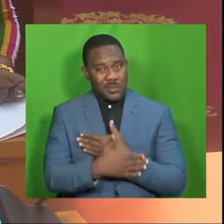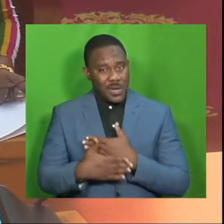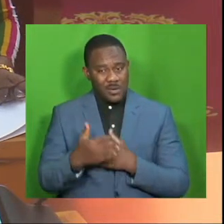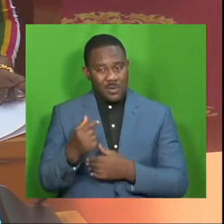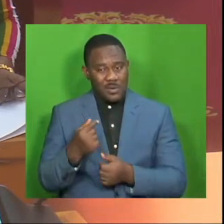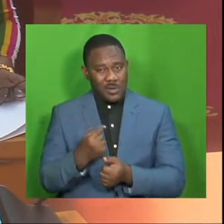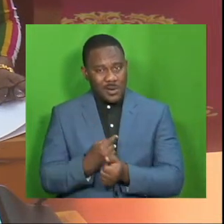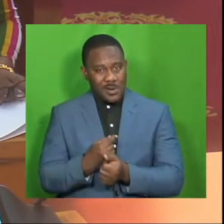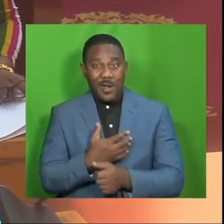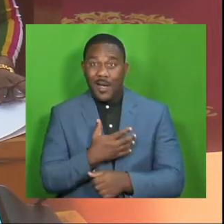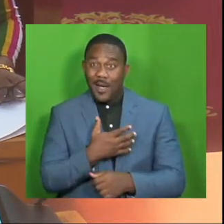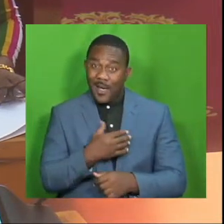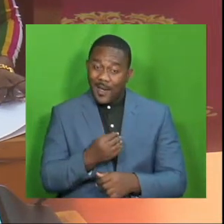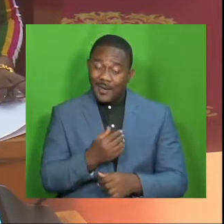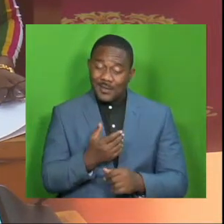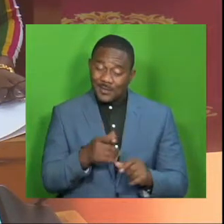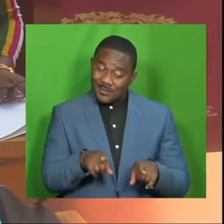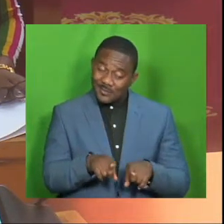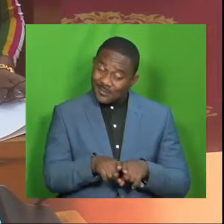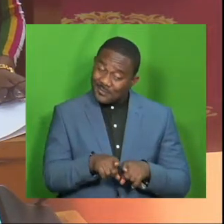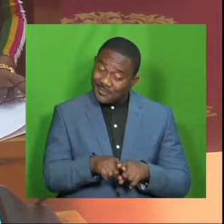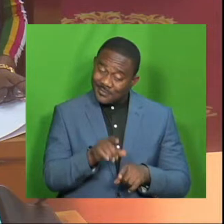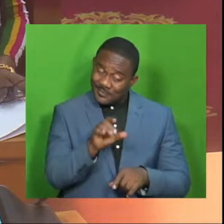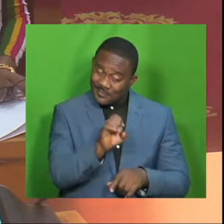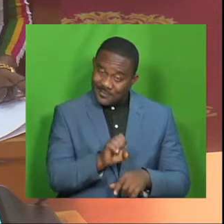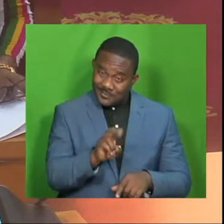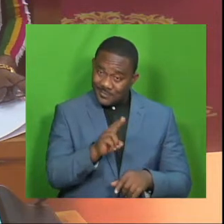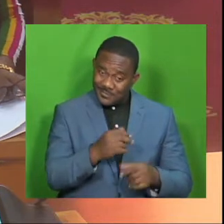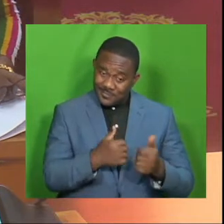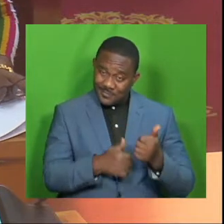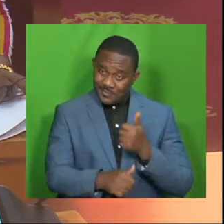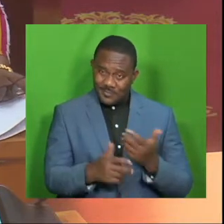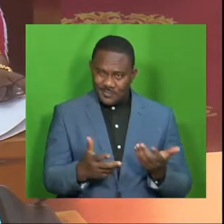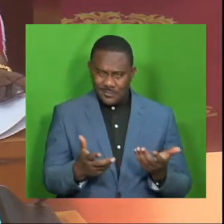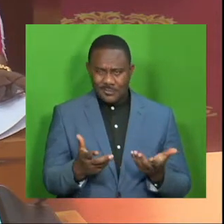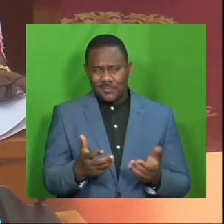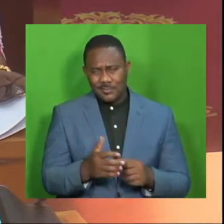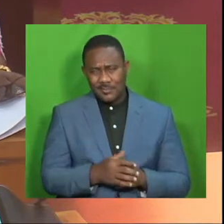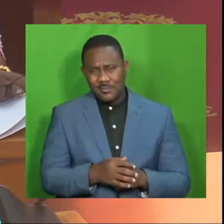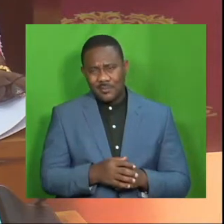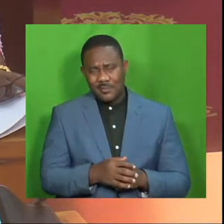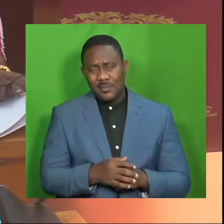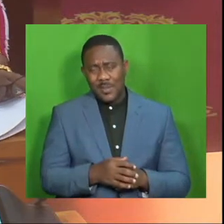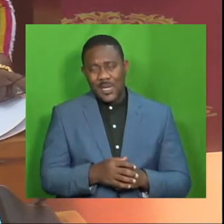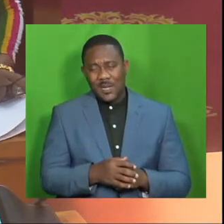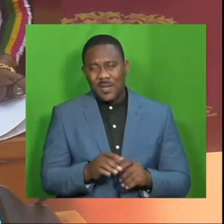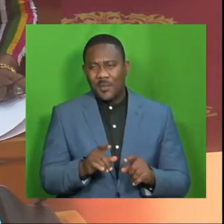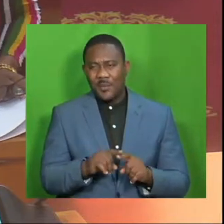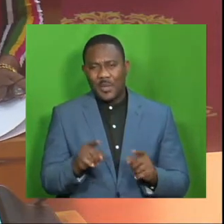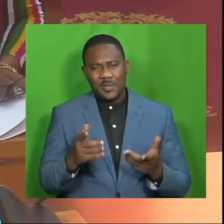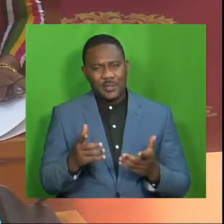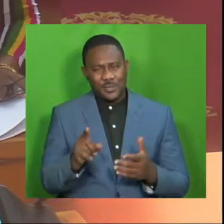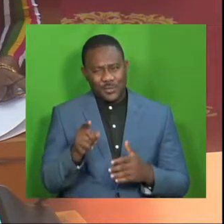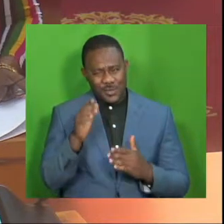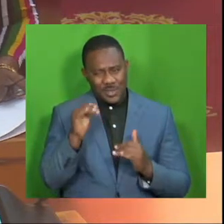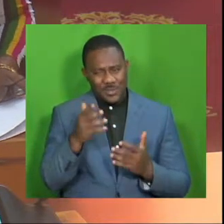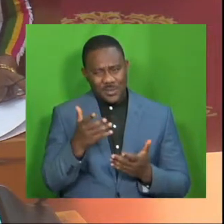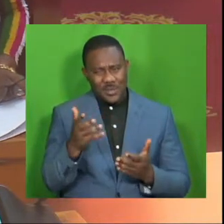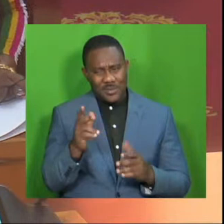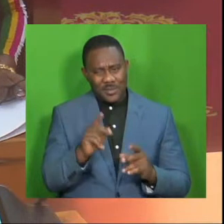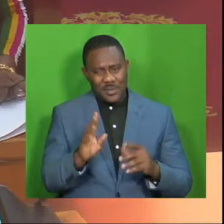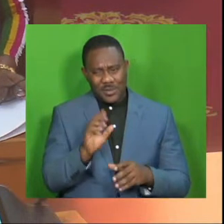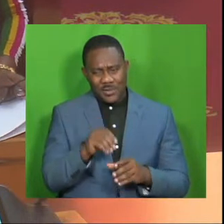we are all stakeholders. But definitely, you should expect someone who is doing illegal or